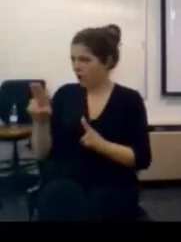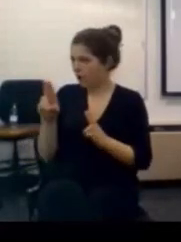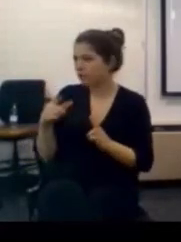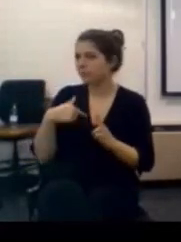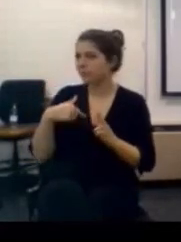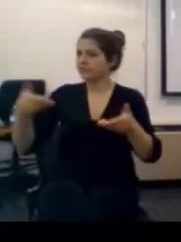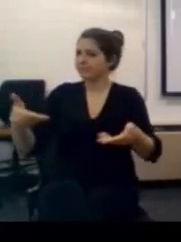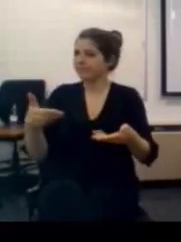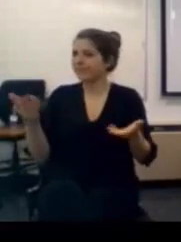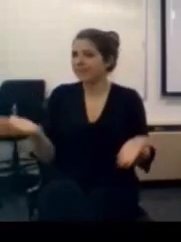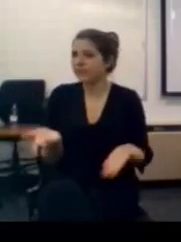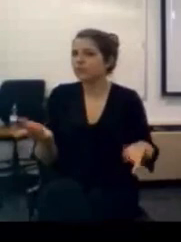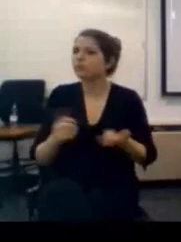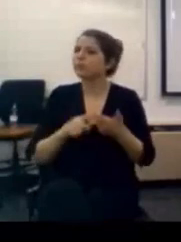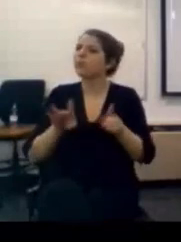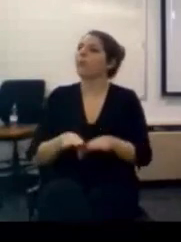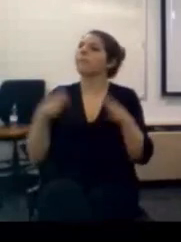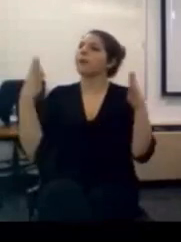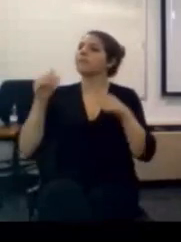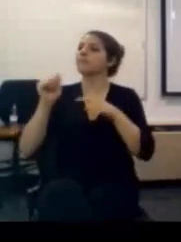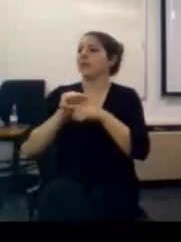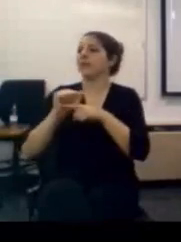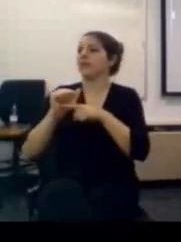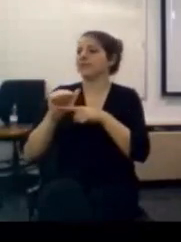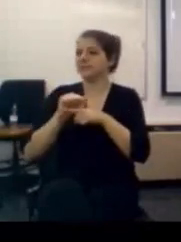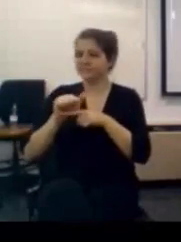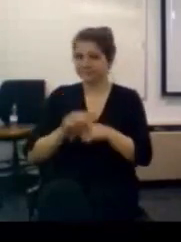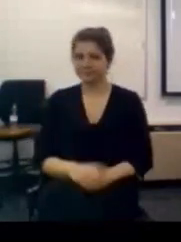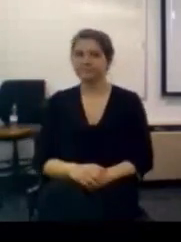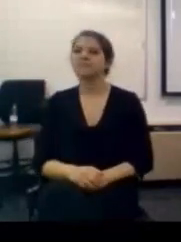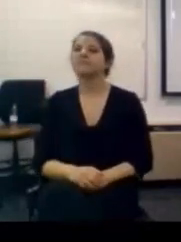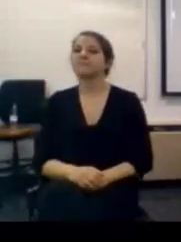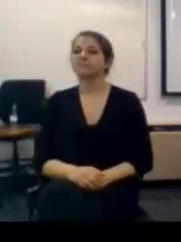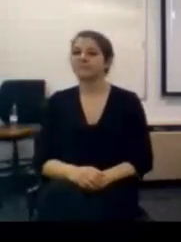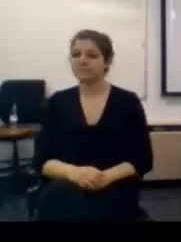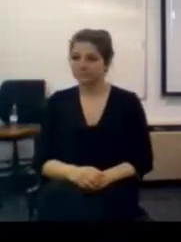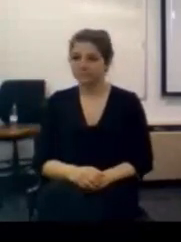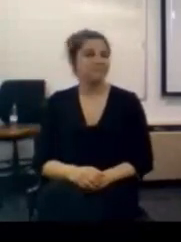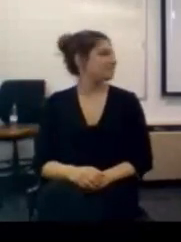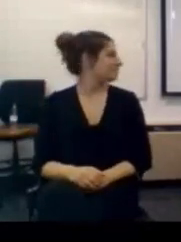I am so honored to be invited to open up this training.